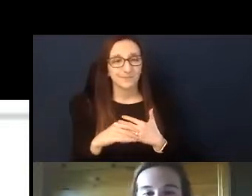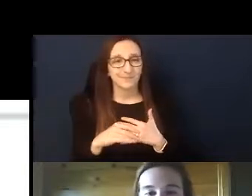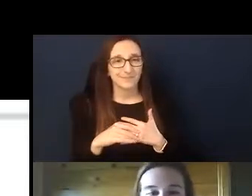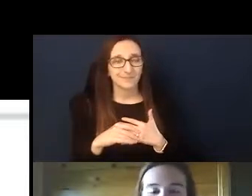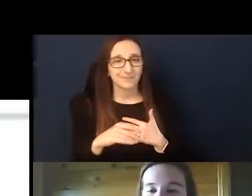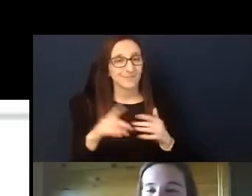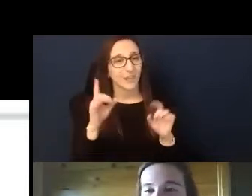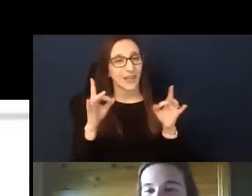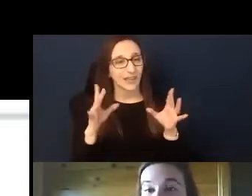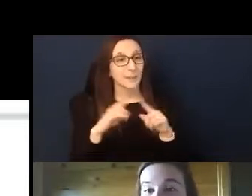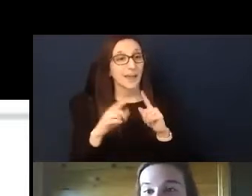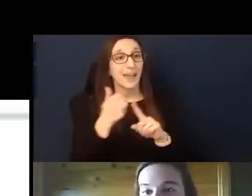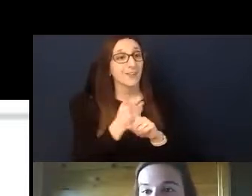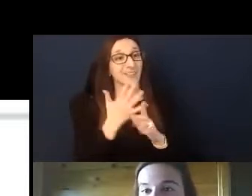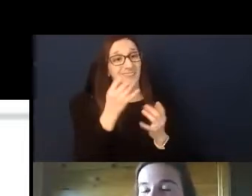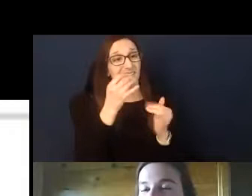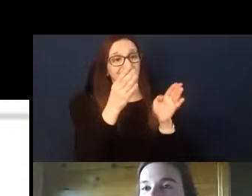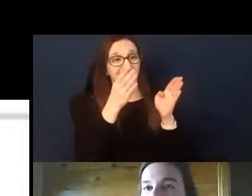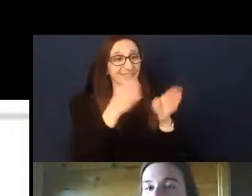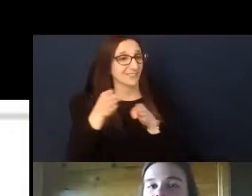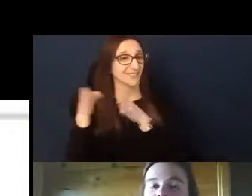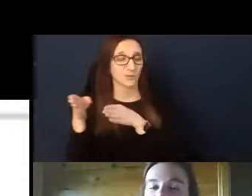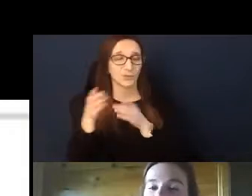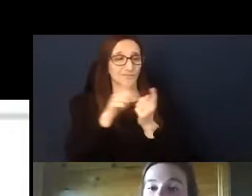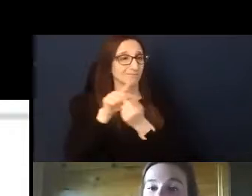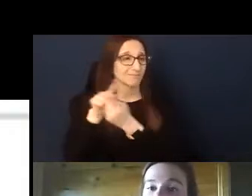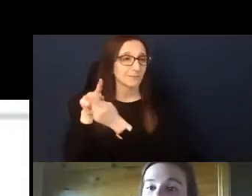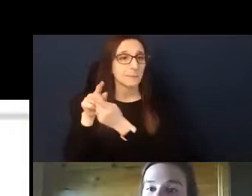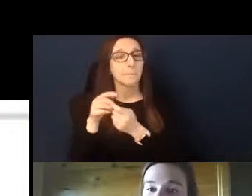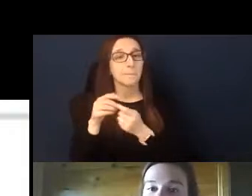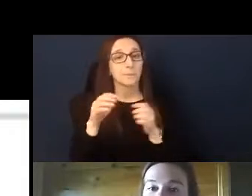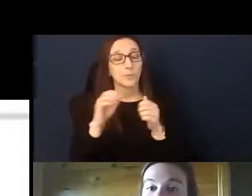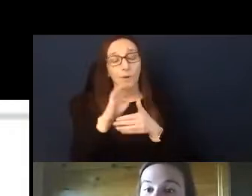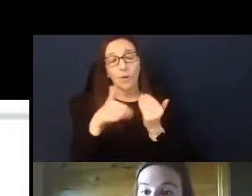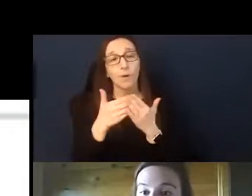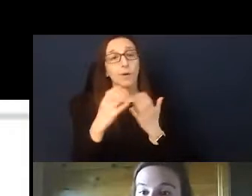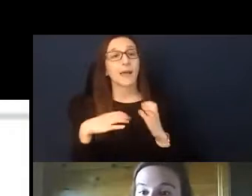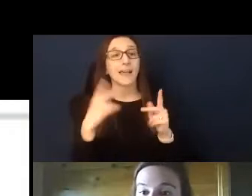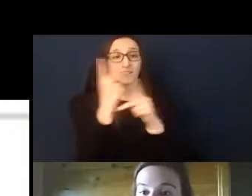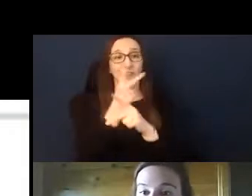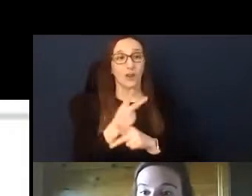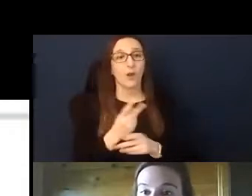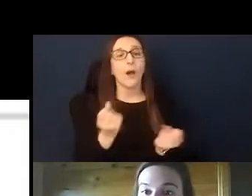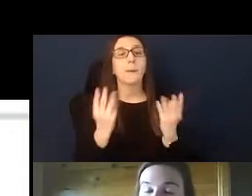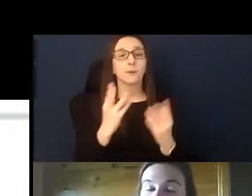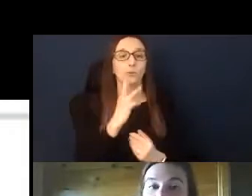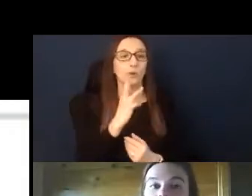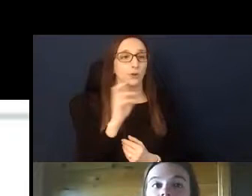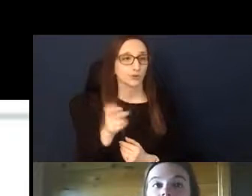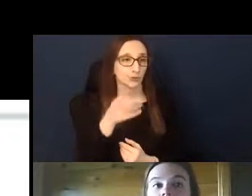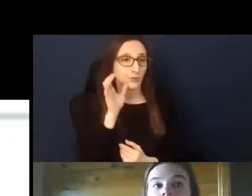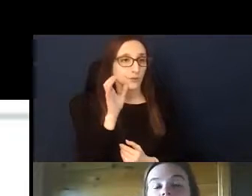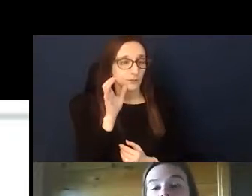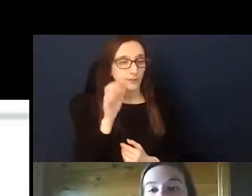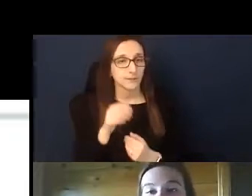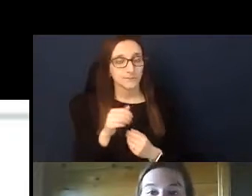hate to hear this, but everything's individualized. This is something that I do with all my clients is I calculate how much water they need.